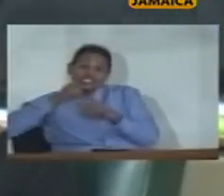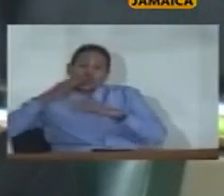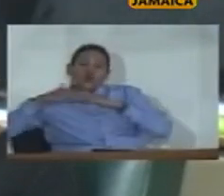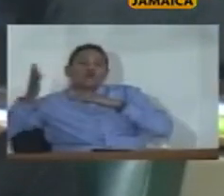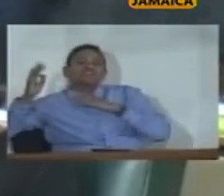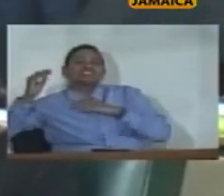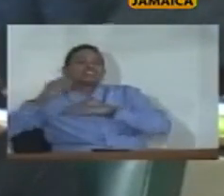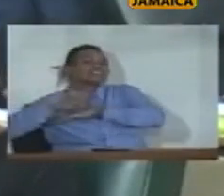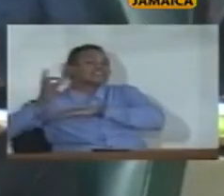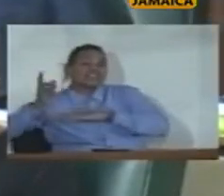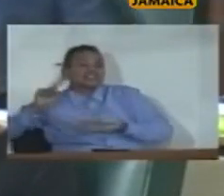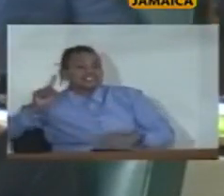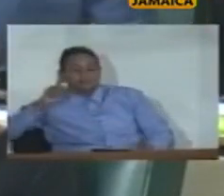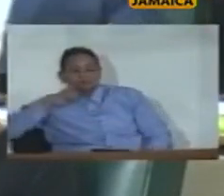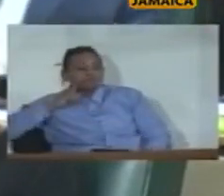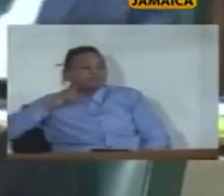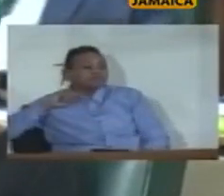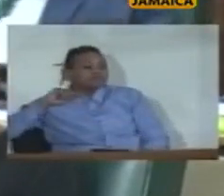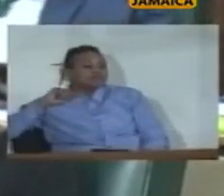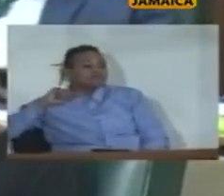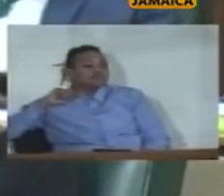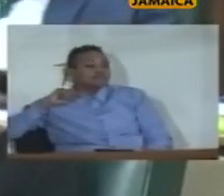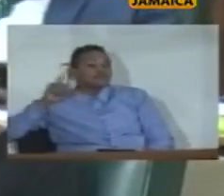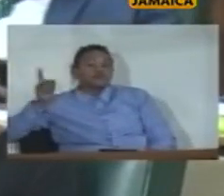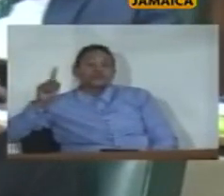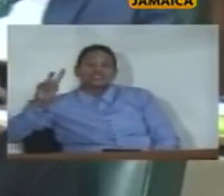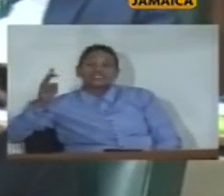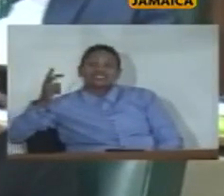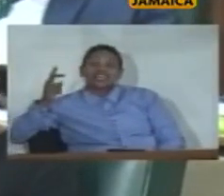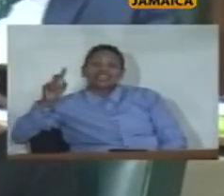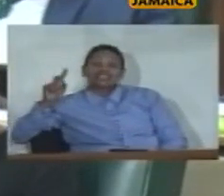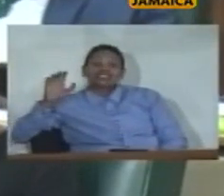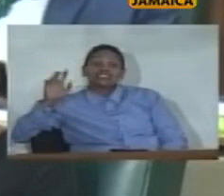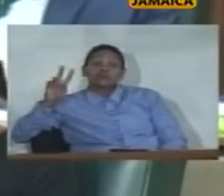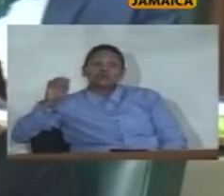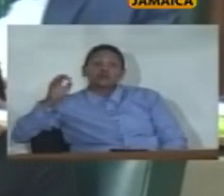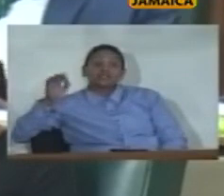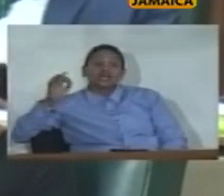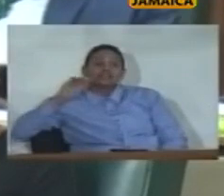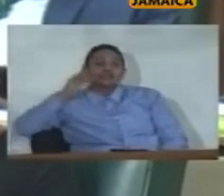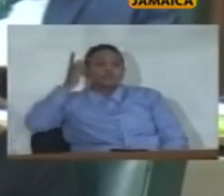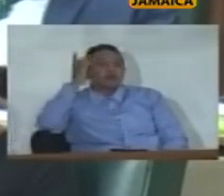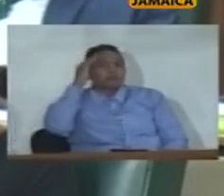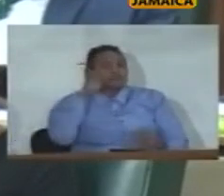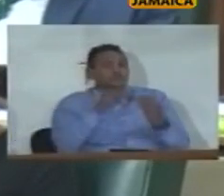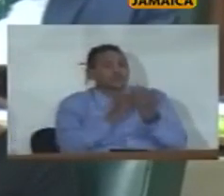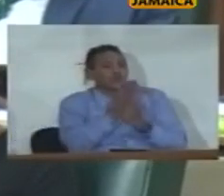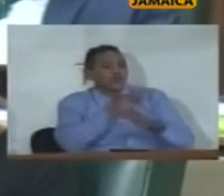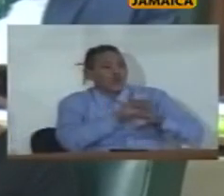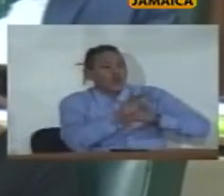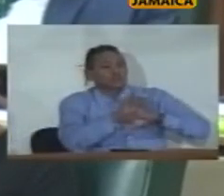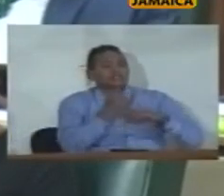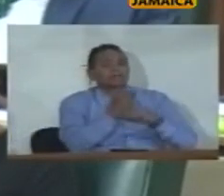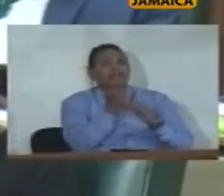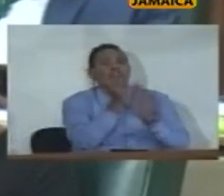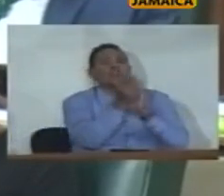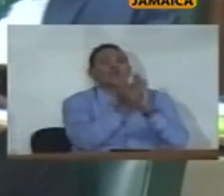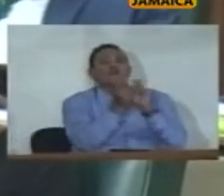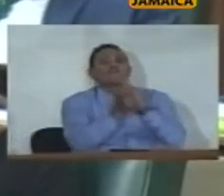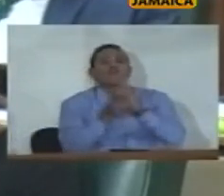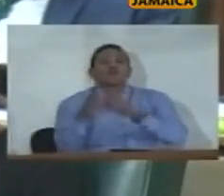days. And whereas on the 2nd day of December 2019, the Prime Minister in Council made the law reform zones of